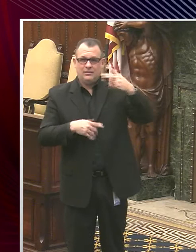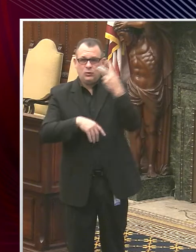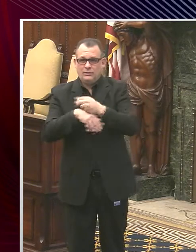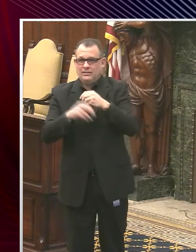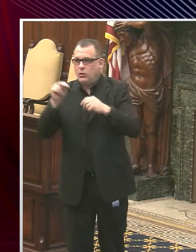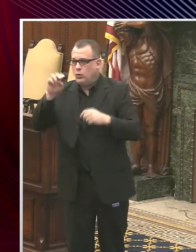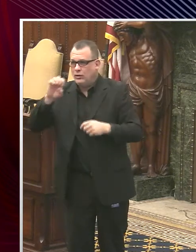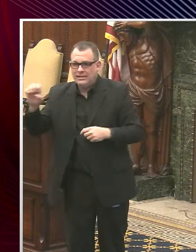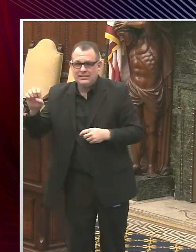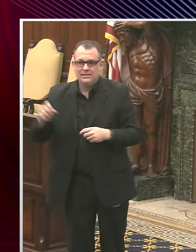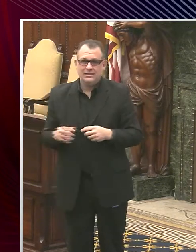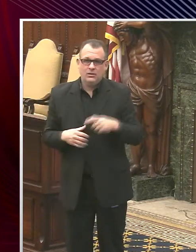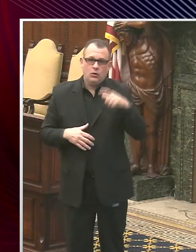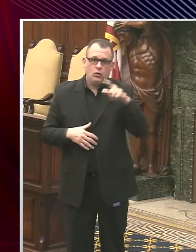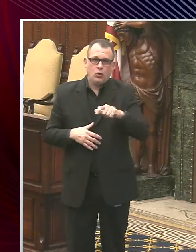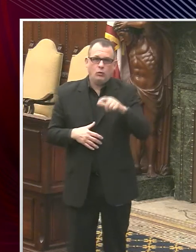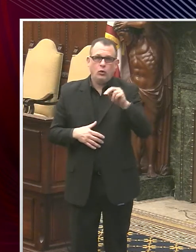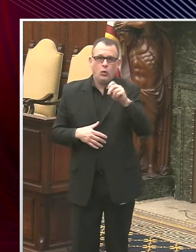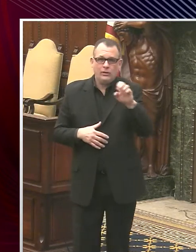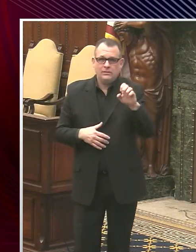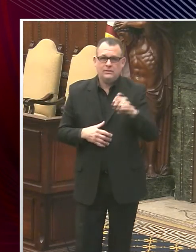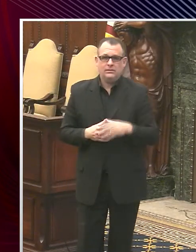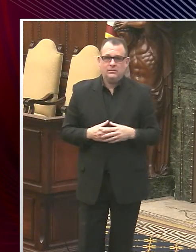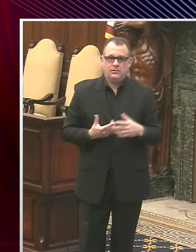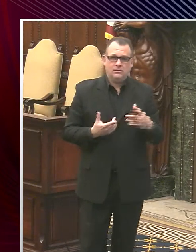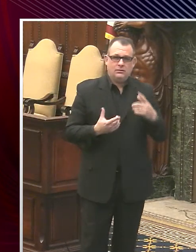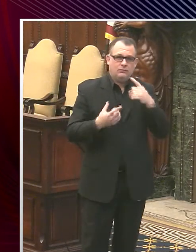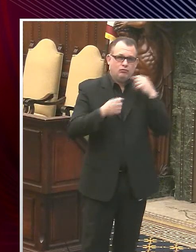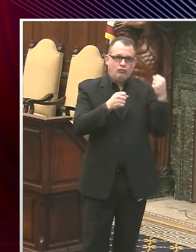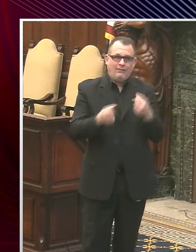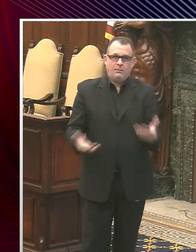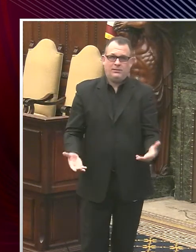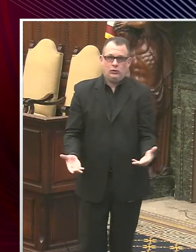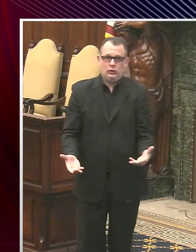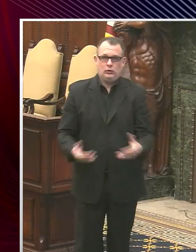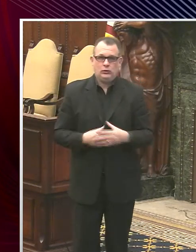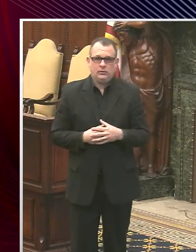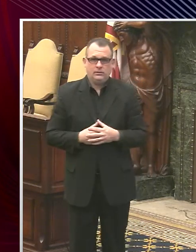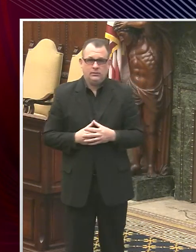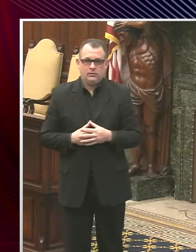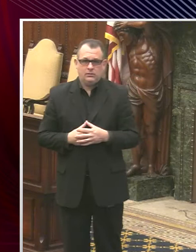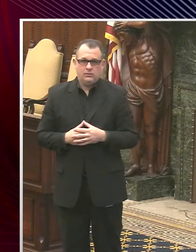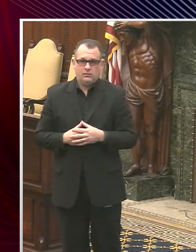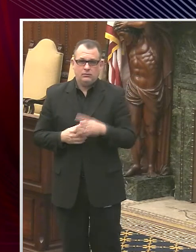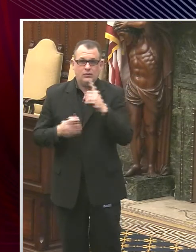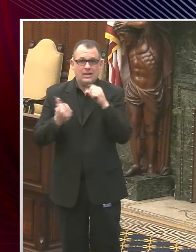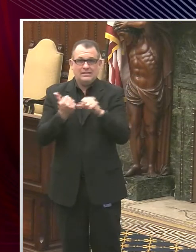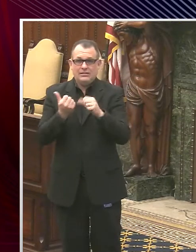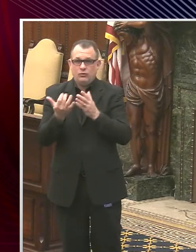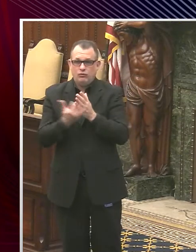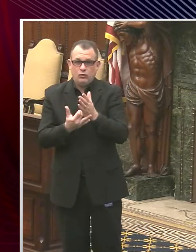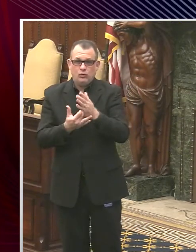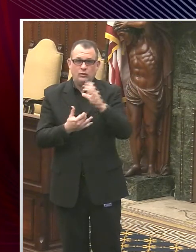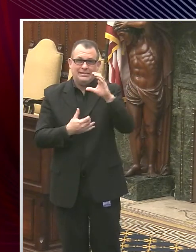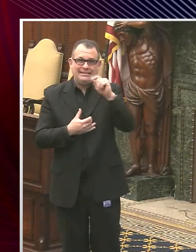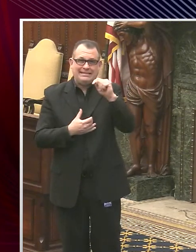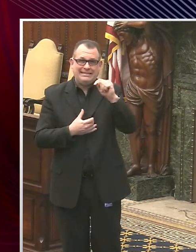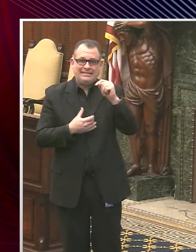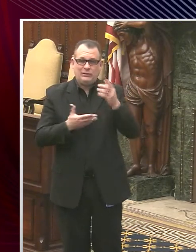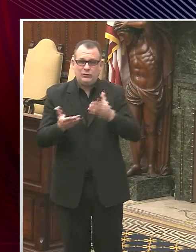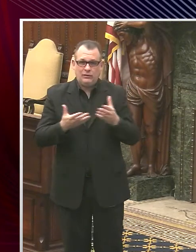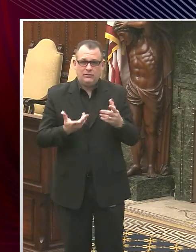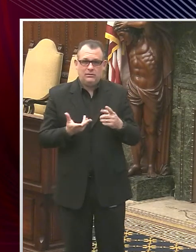and Lower Northeast that are the most under-vaccinated. The assistance is going to be through CCT service and free transit